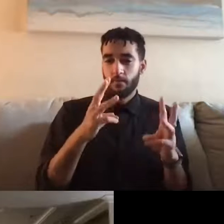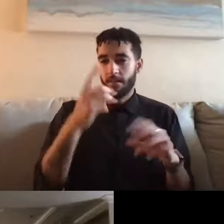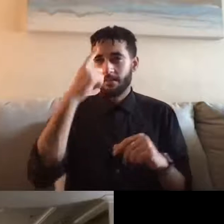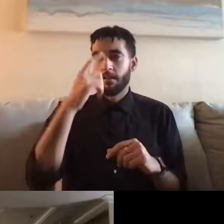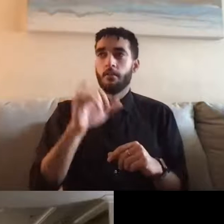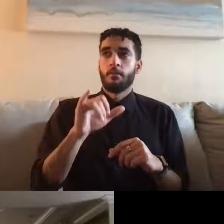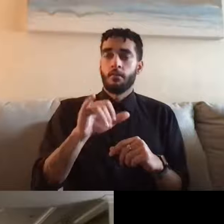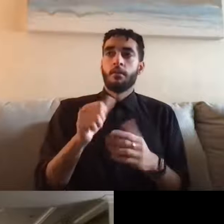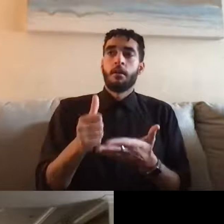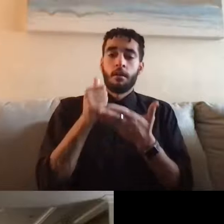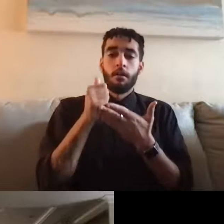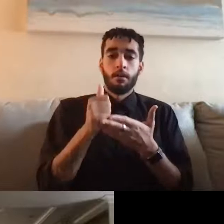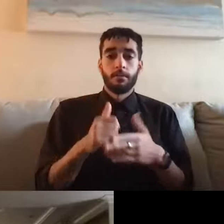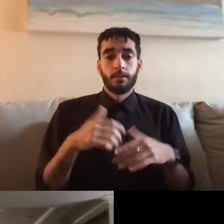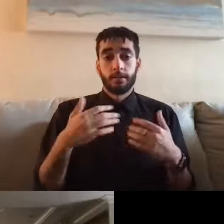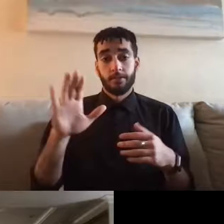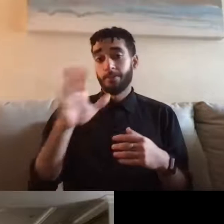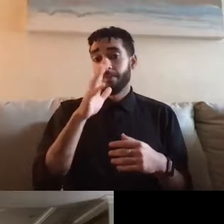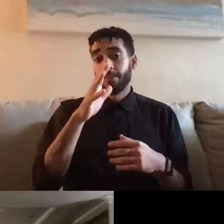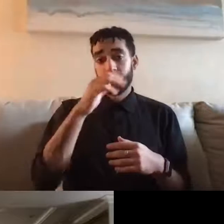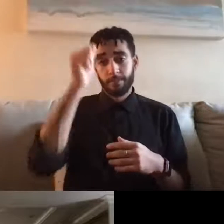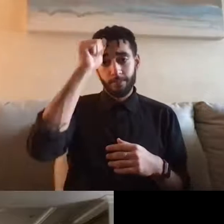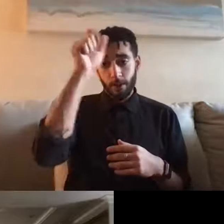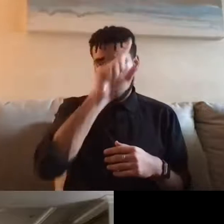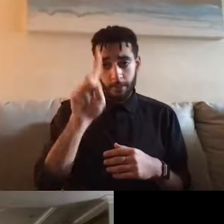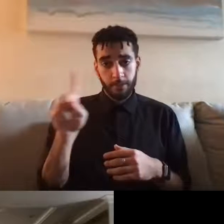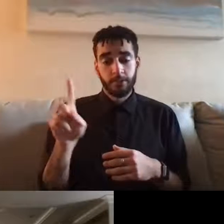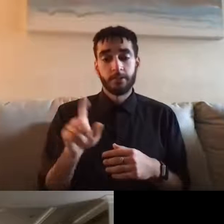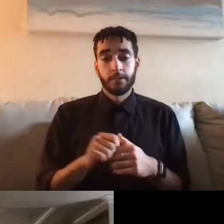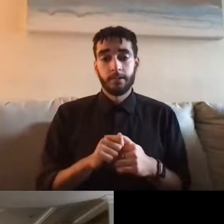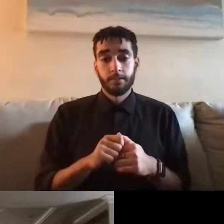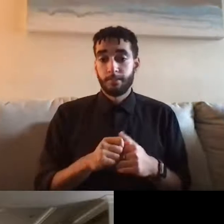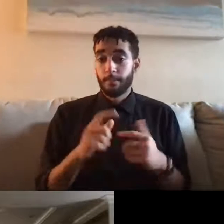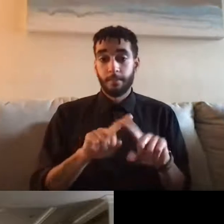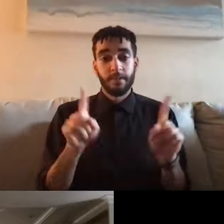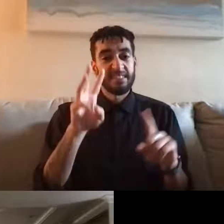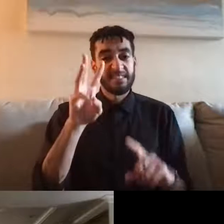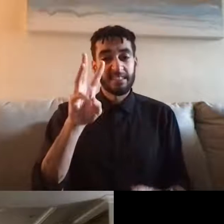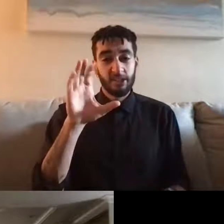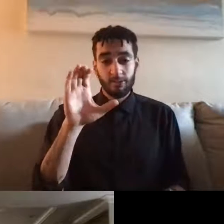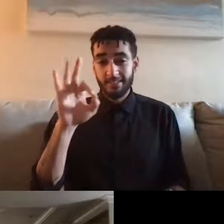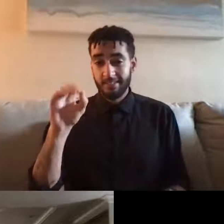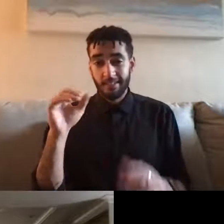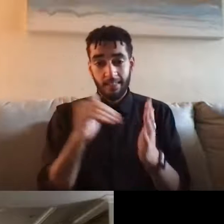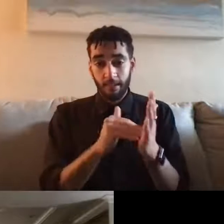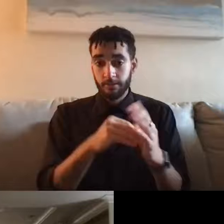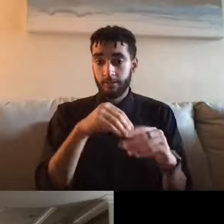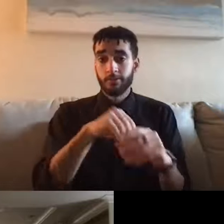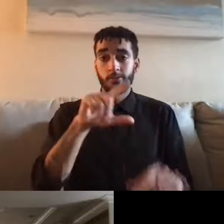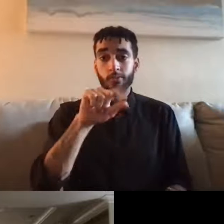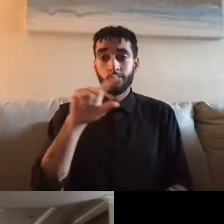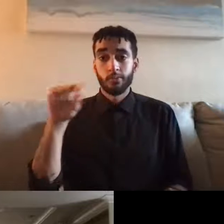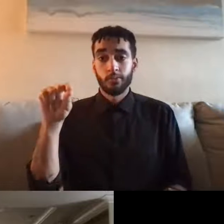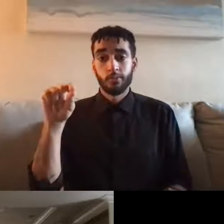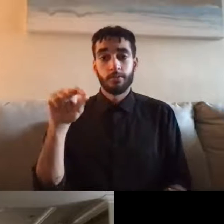dementia, eventually had Alzheimer's. But the 690,000, in 2020 basically